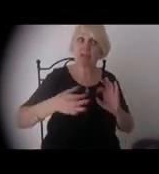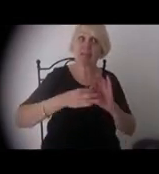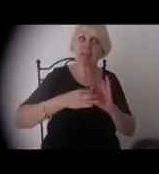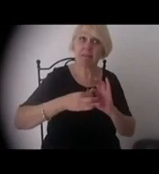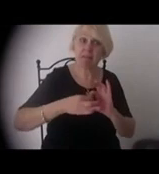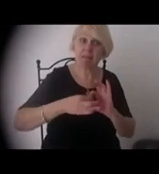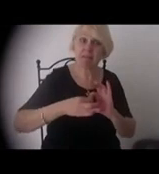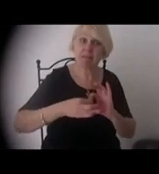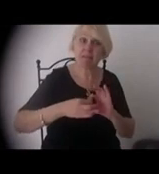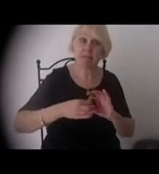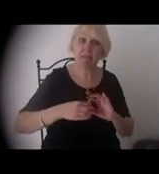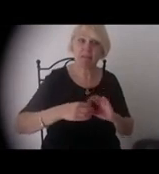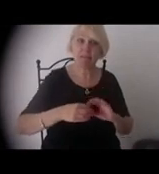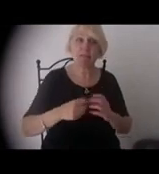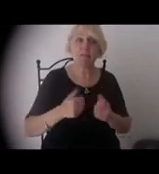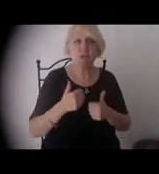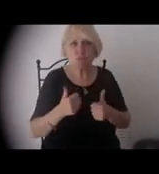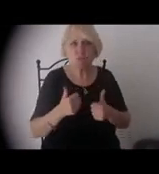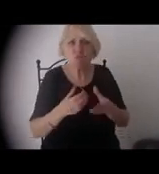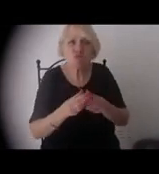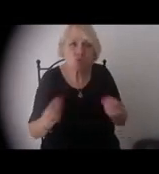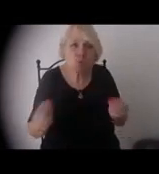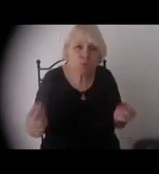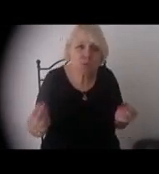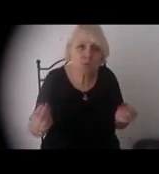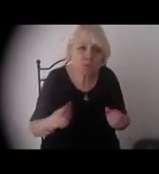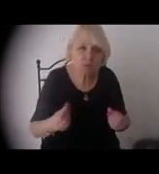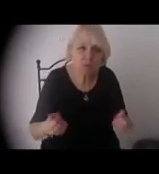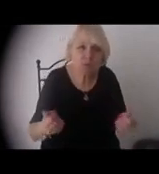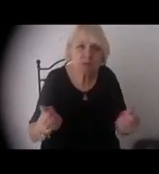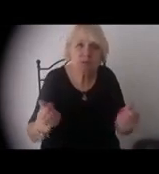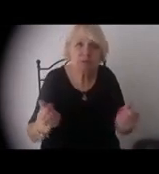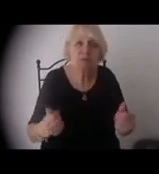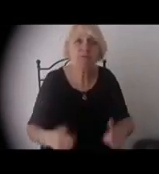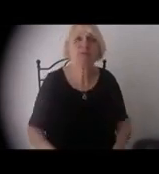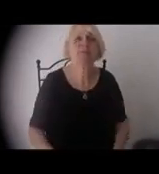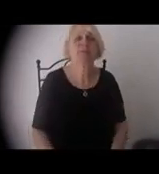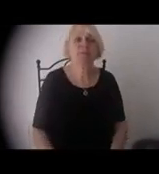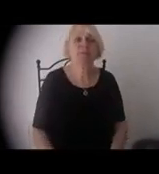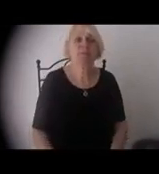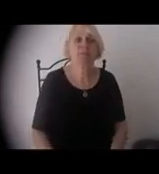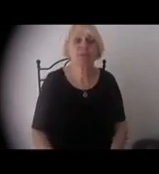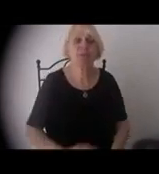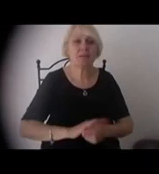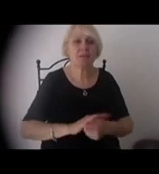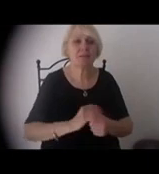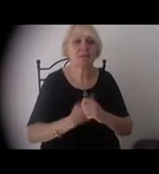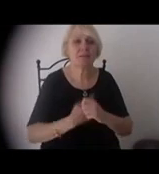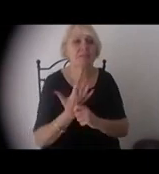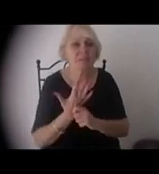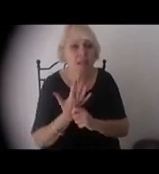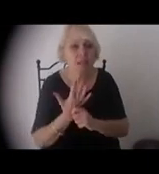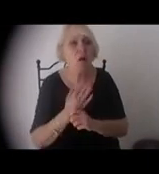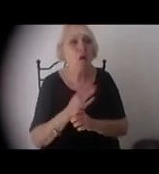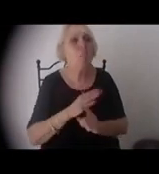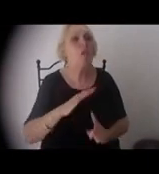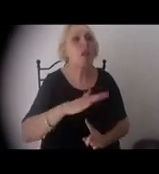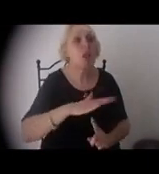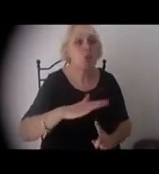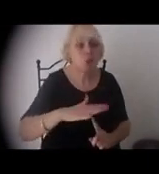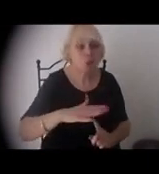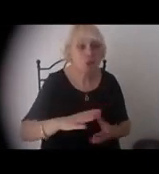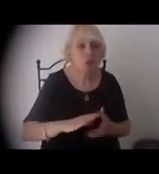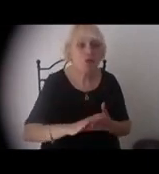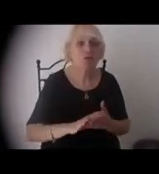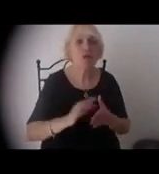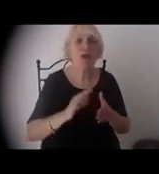conversation. So really good resources through that have been developed locally through the local authority. The Anna Freud Centre